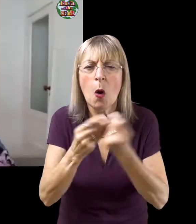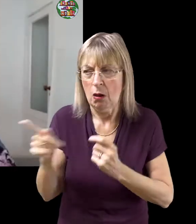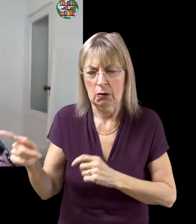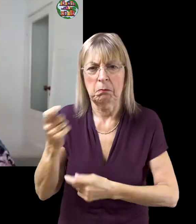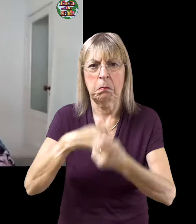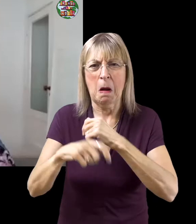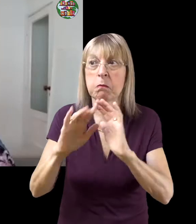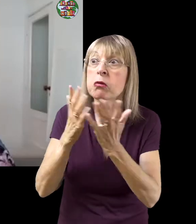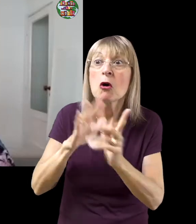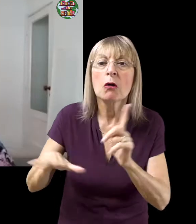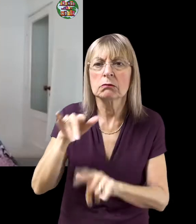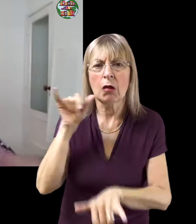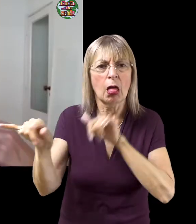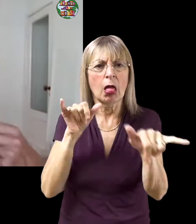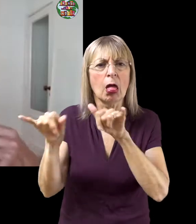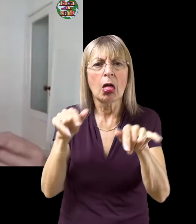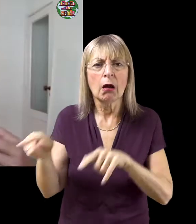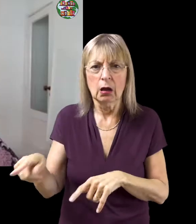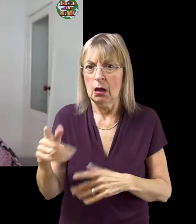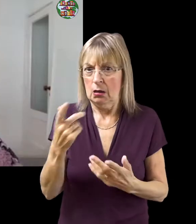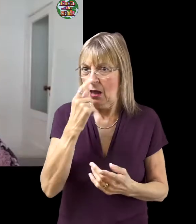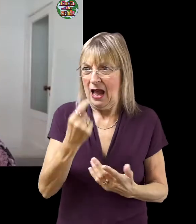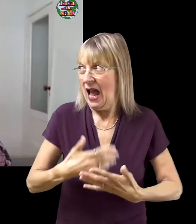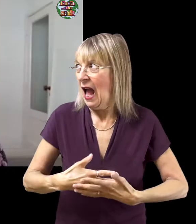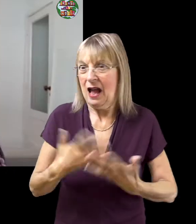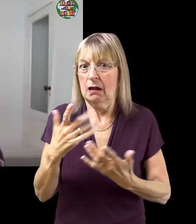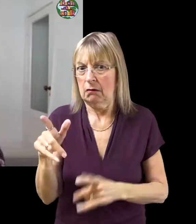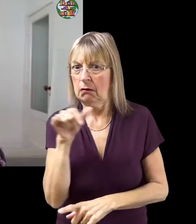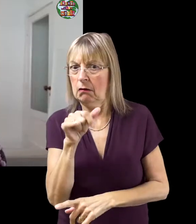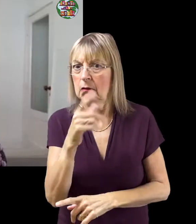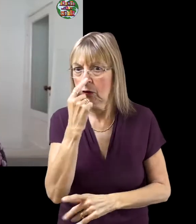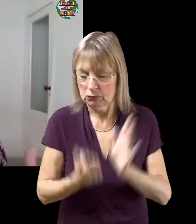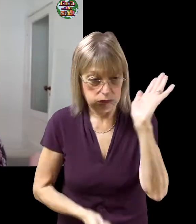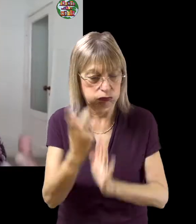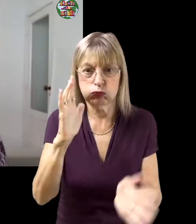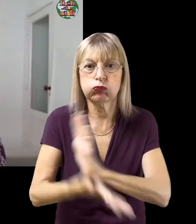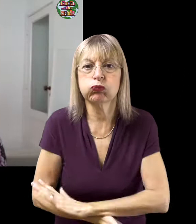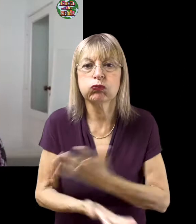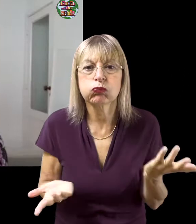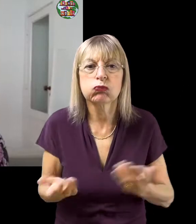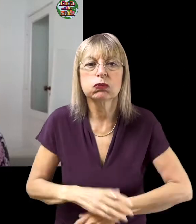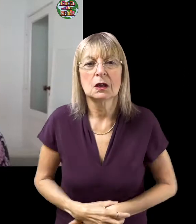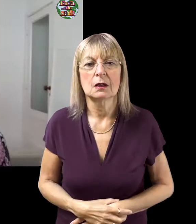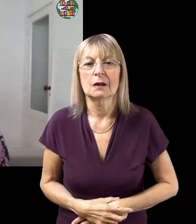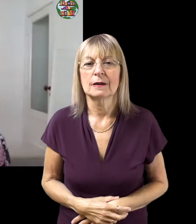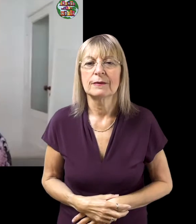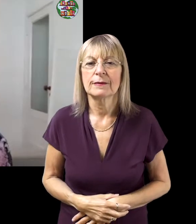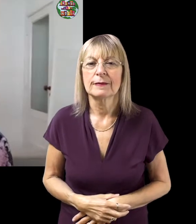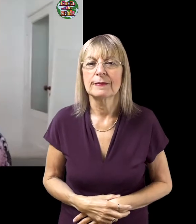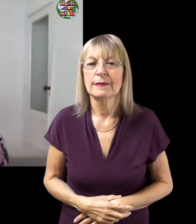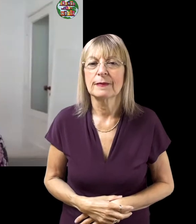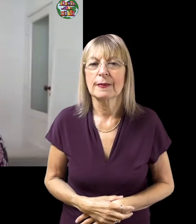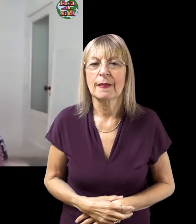what, but she's afraid of the outside world. And she suddenly realizes that any